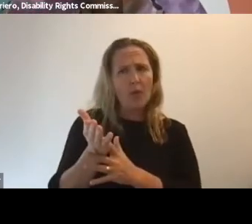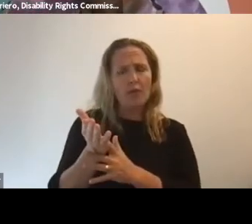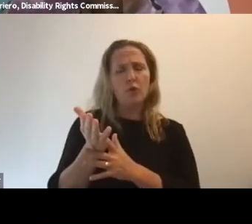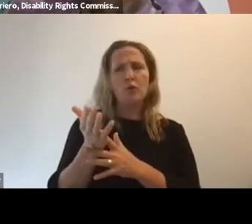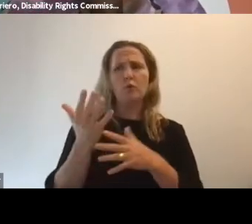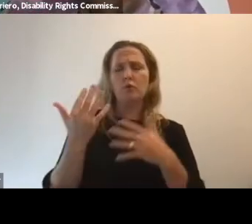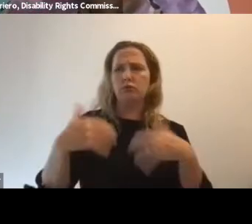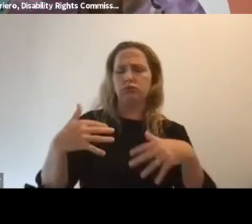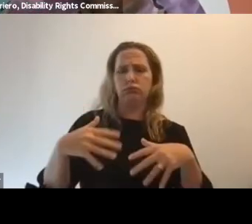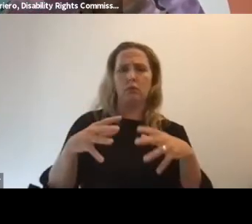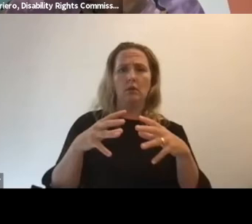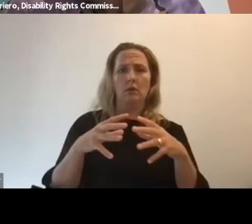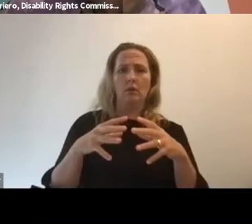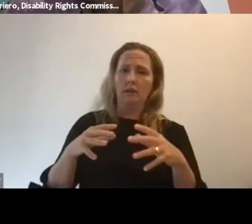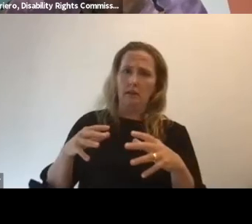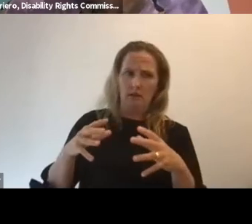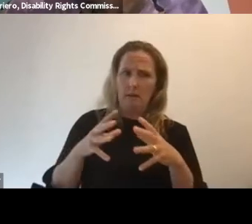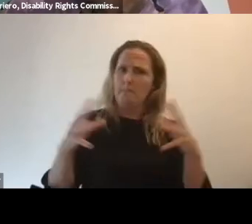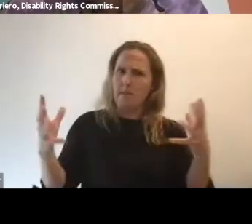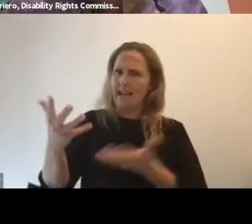more intense dialogue around